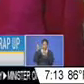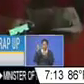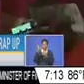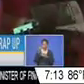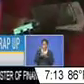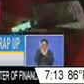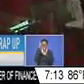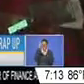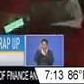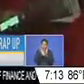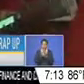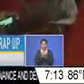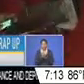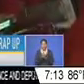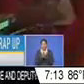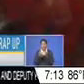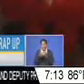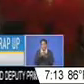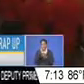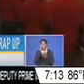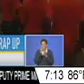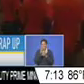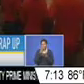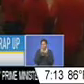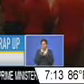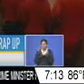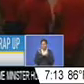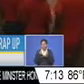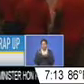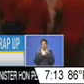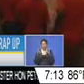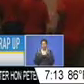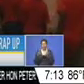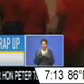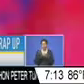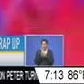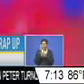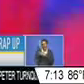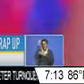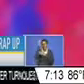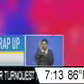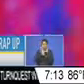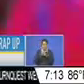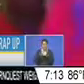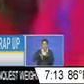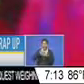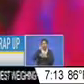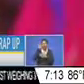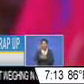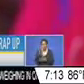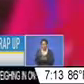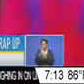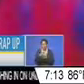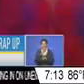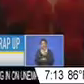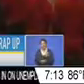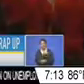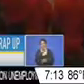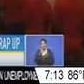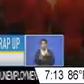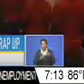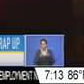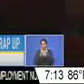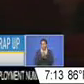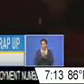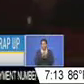it was entertaining, and it did exactly what we wanted it to do, and that was to get the government's message out there to its young people. We've